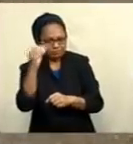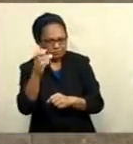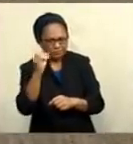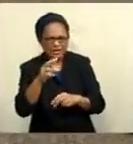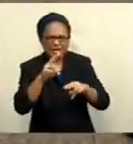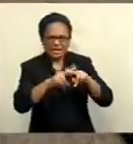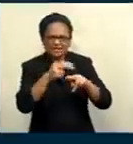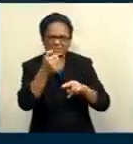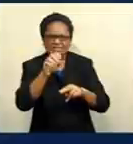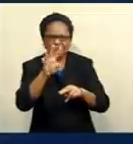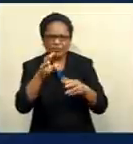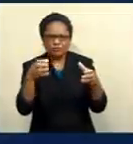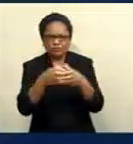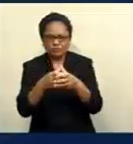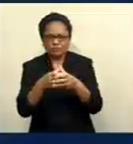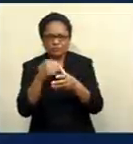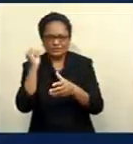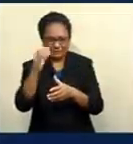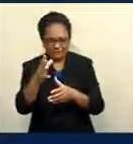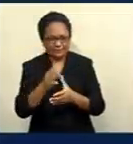javelin event. Somewhere